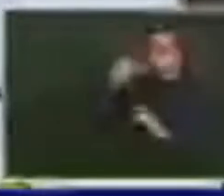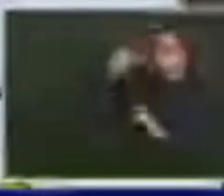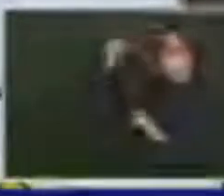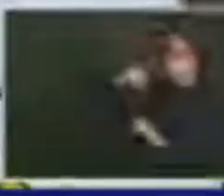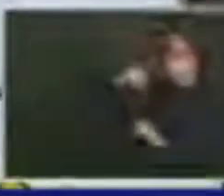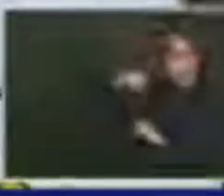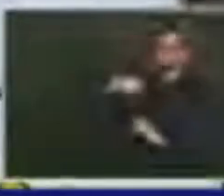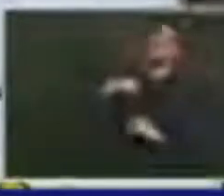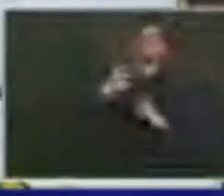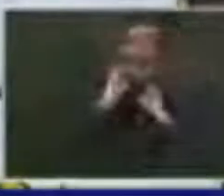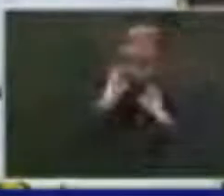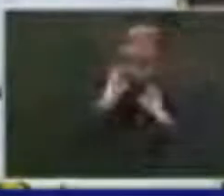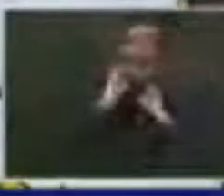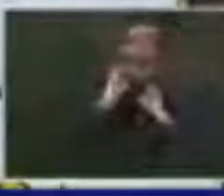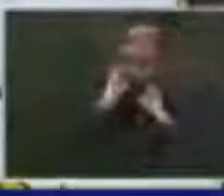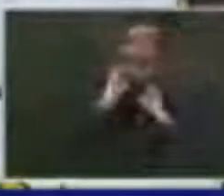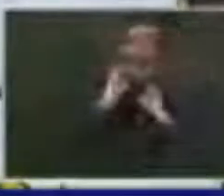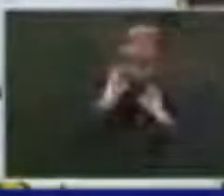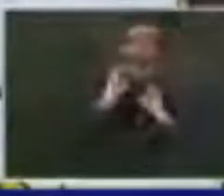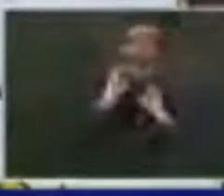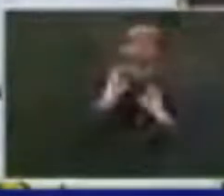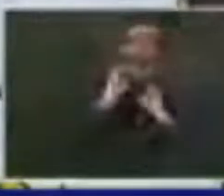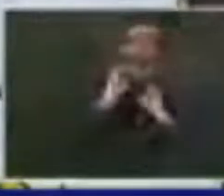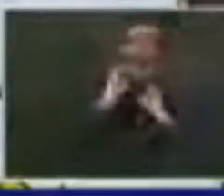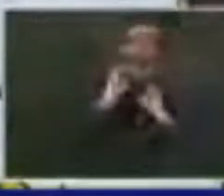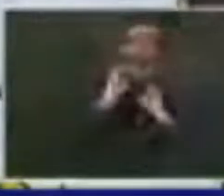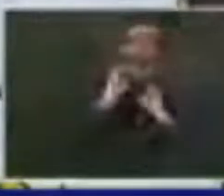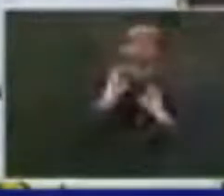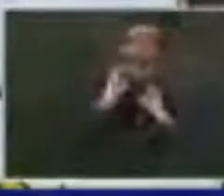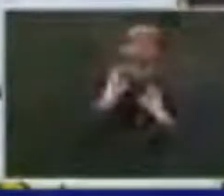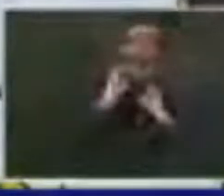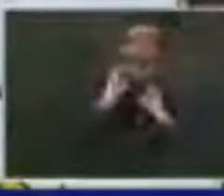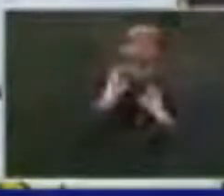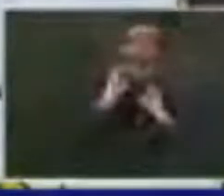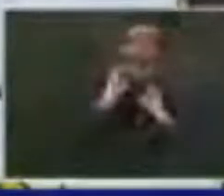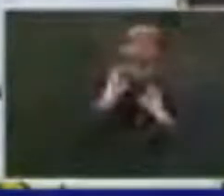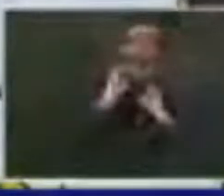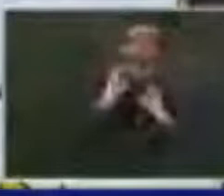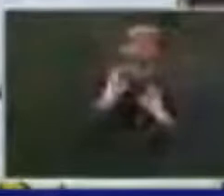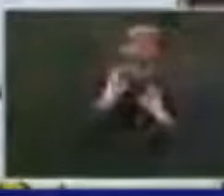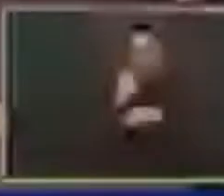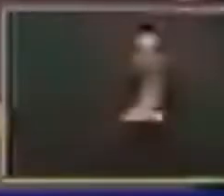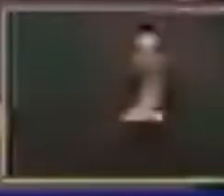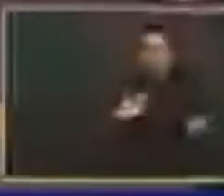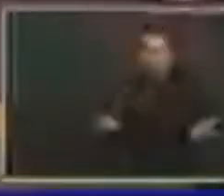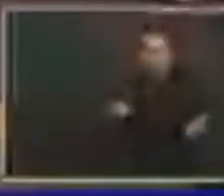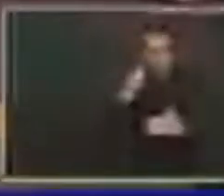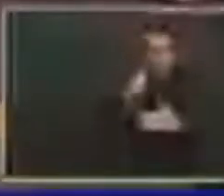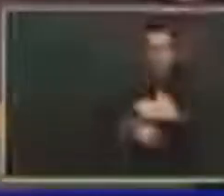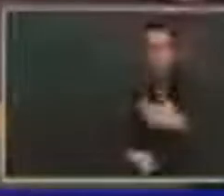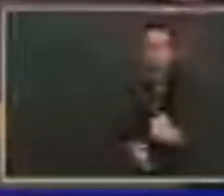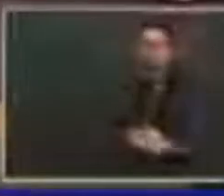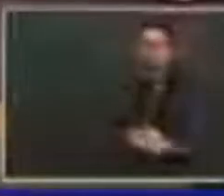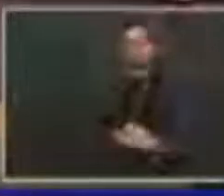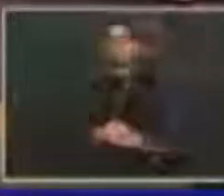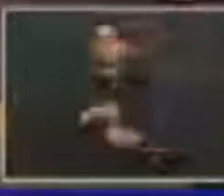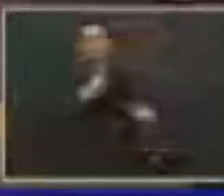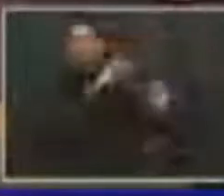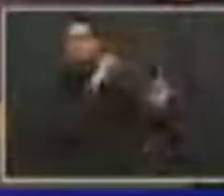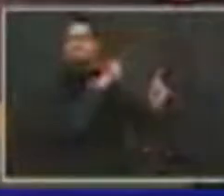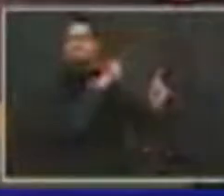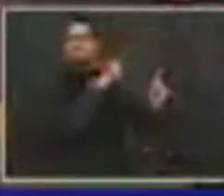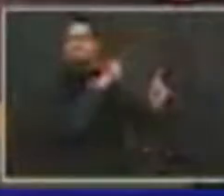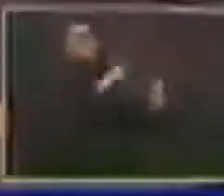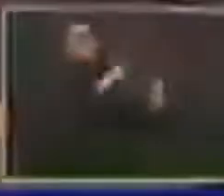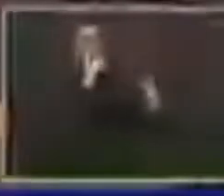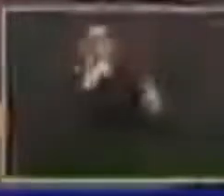charging. But I don't think there's a whole lot I can do about that. One other thing, can you elaborate a little bit on the numbers for hospitalizations